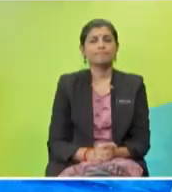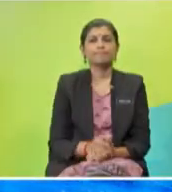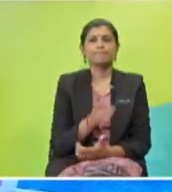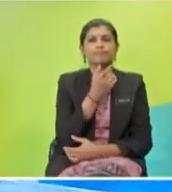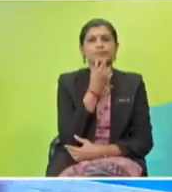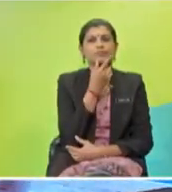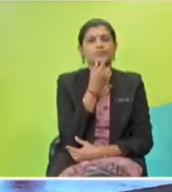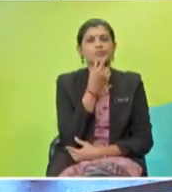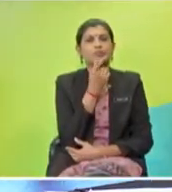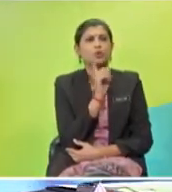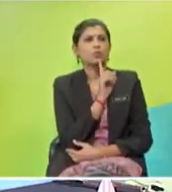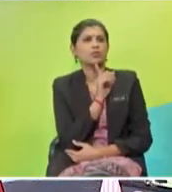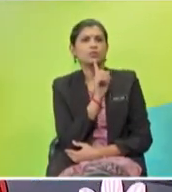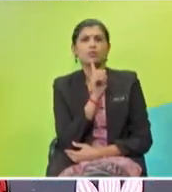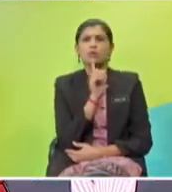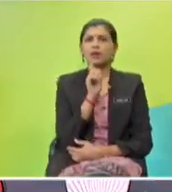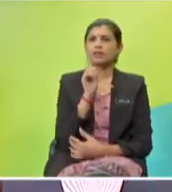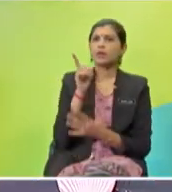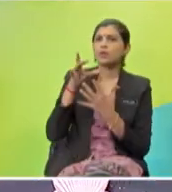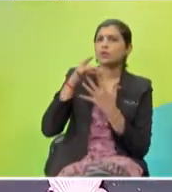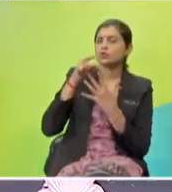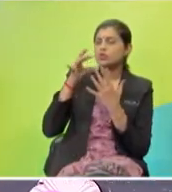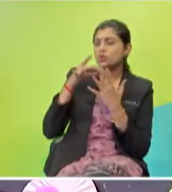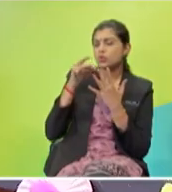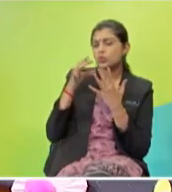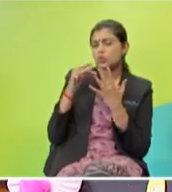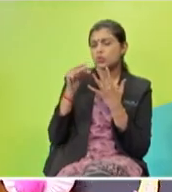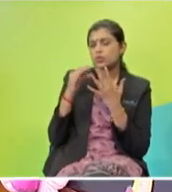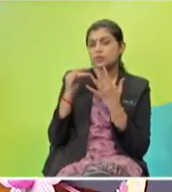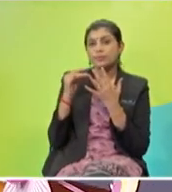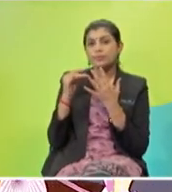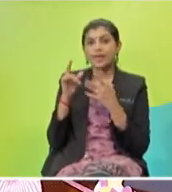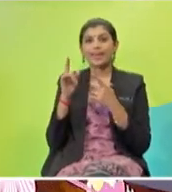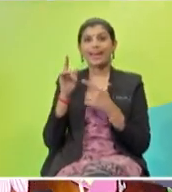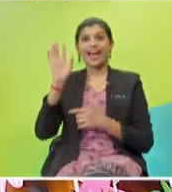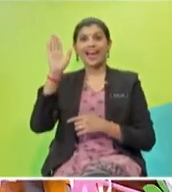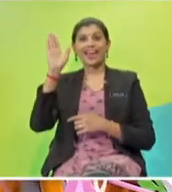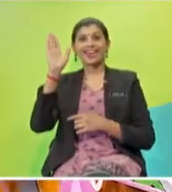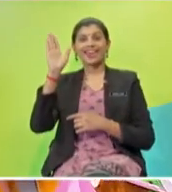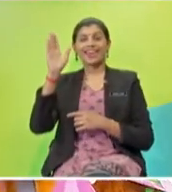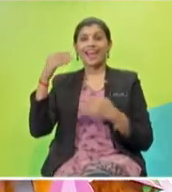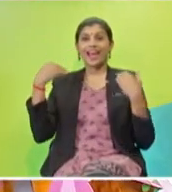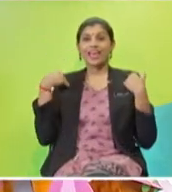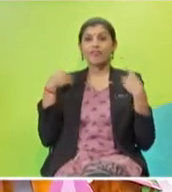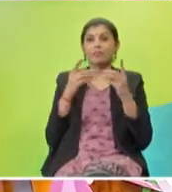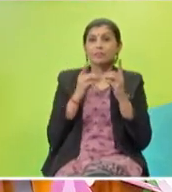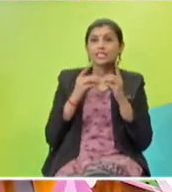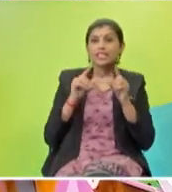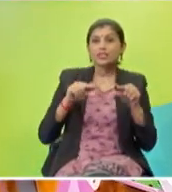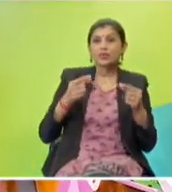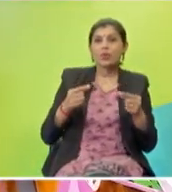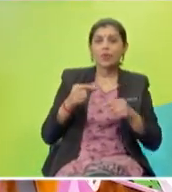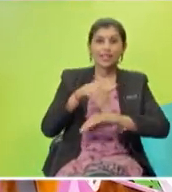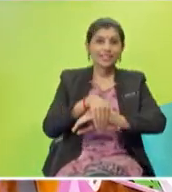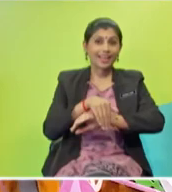Which one should I choose? Oh, hi everyone! I have a party to attend tonight, so I'm here